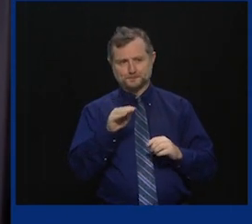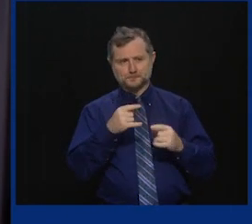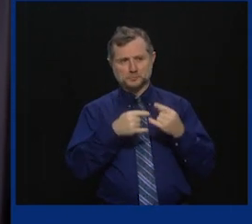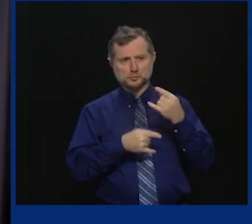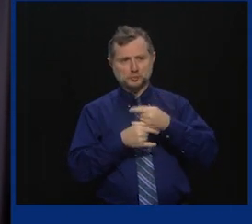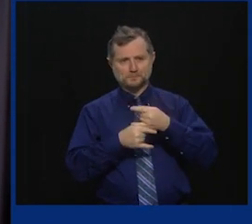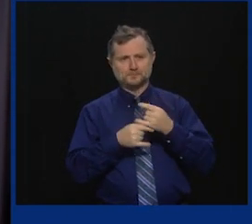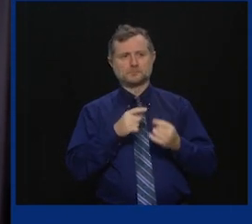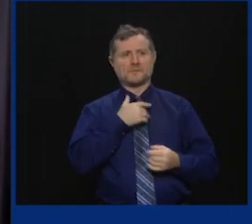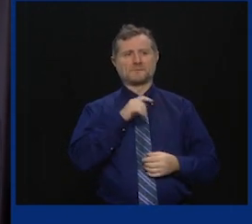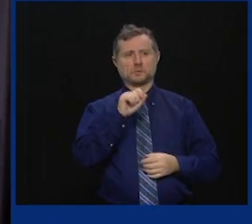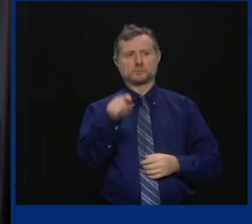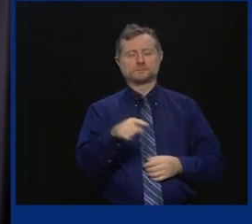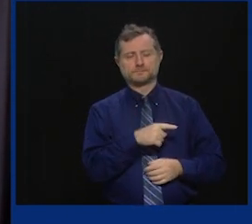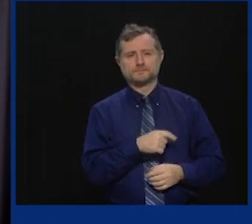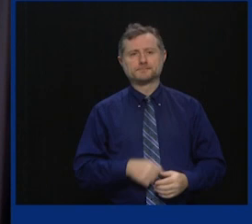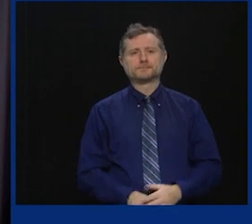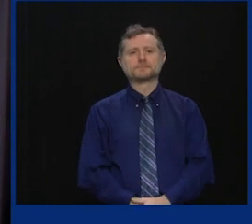Jason?